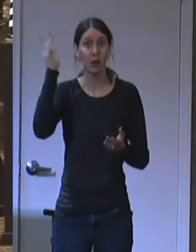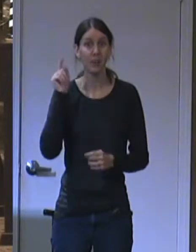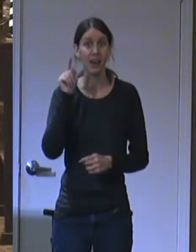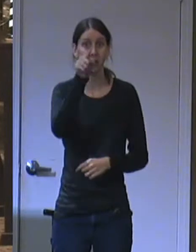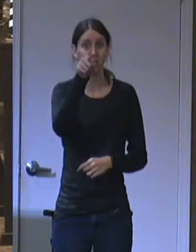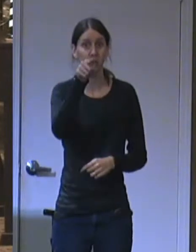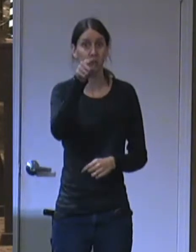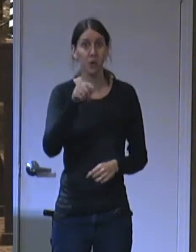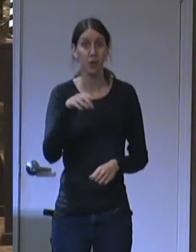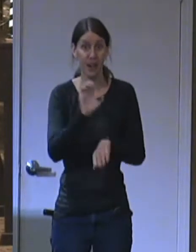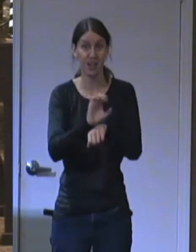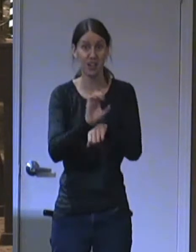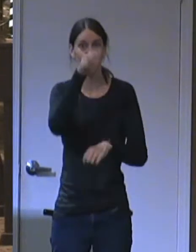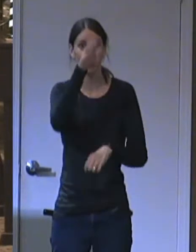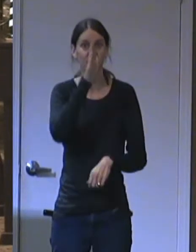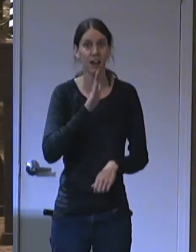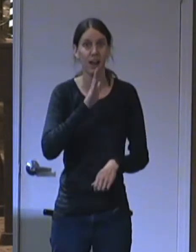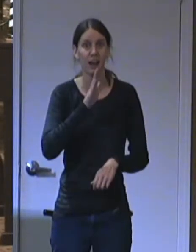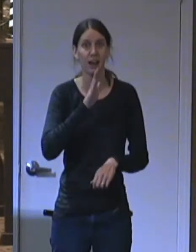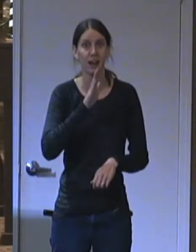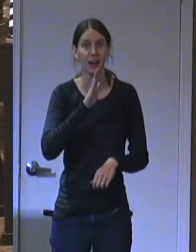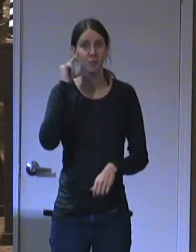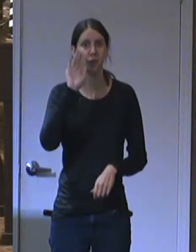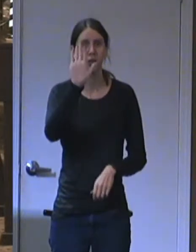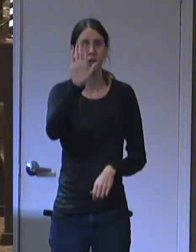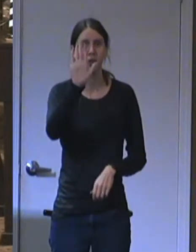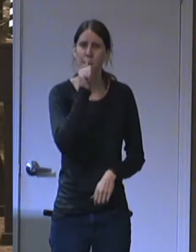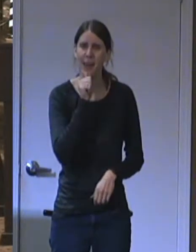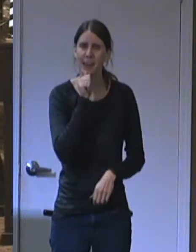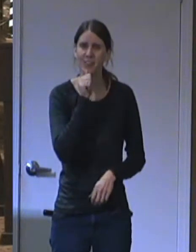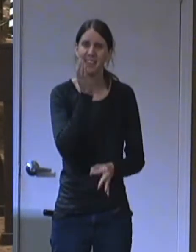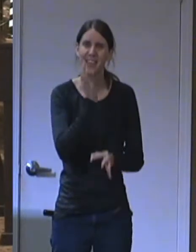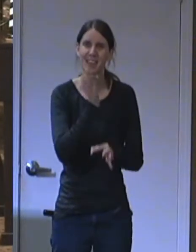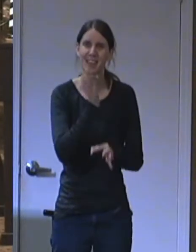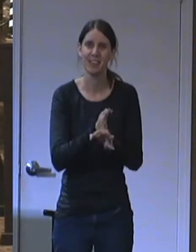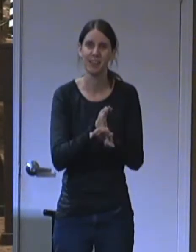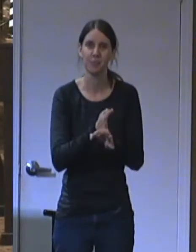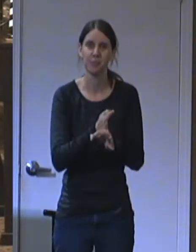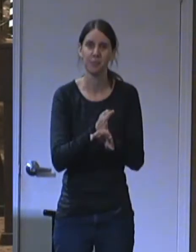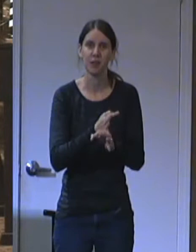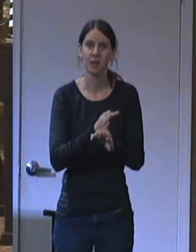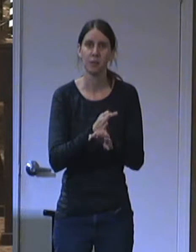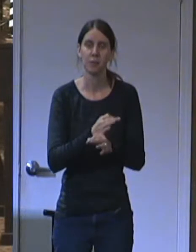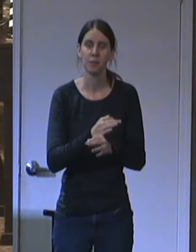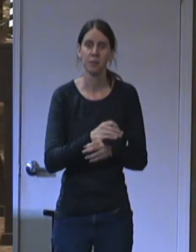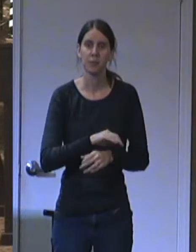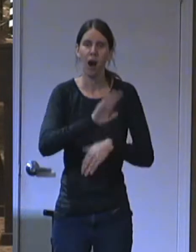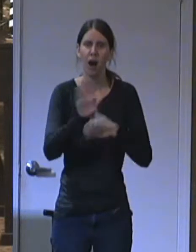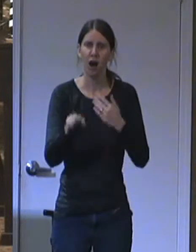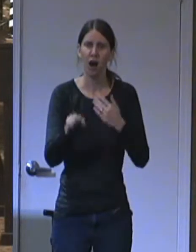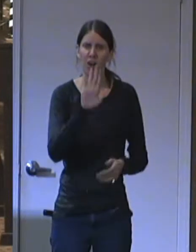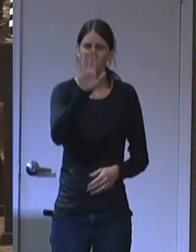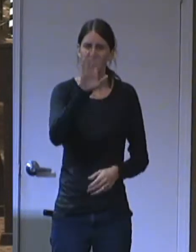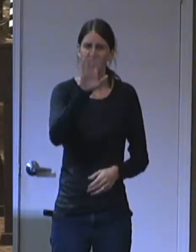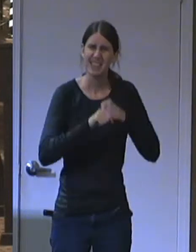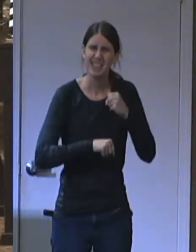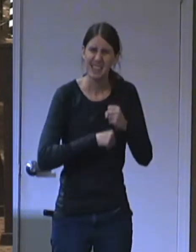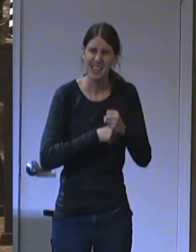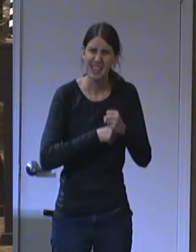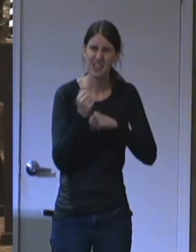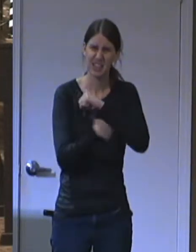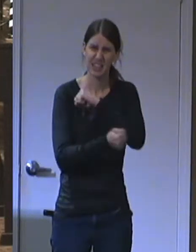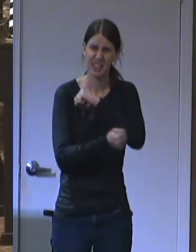you in the churches of God for your patience and faith in all your persecutions